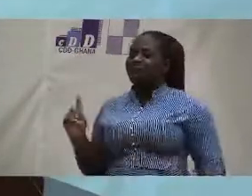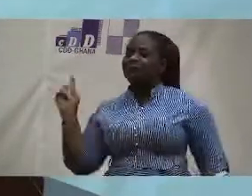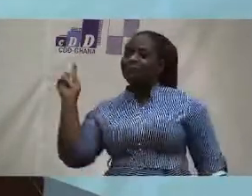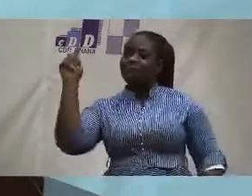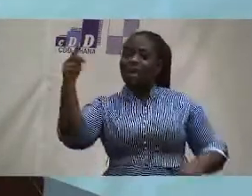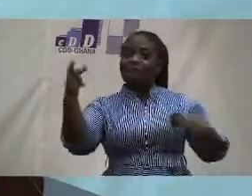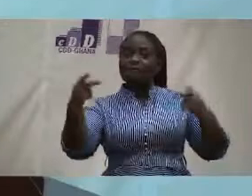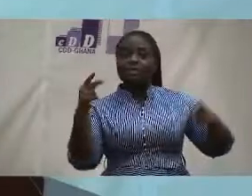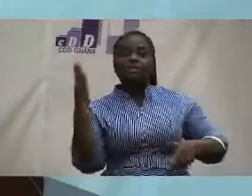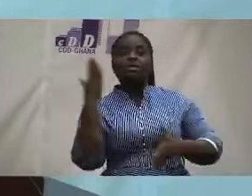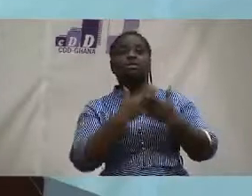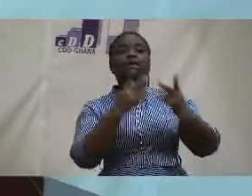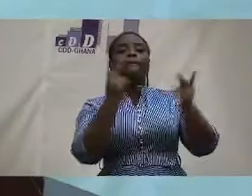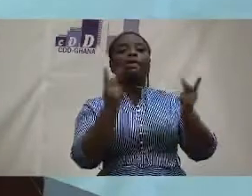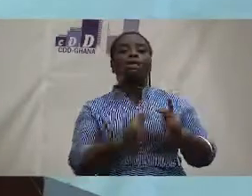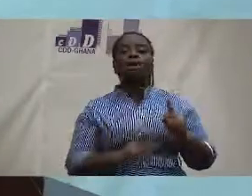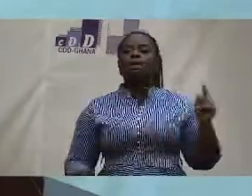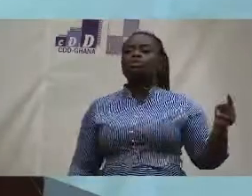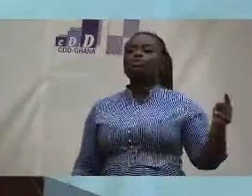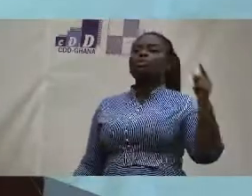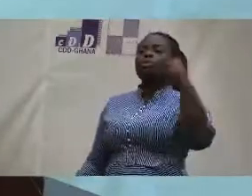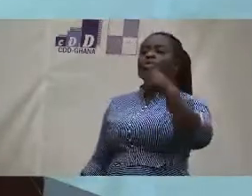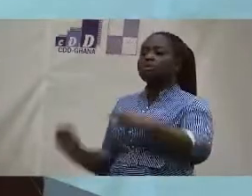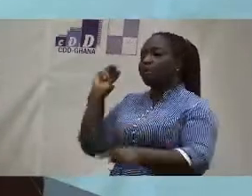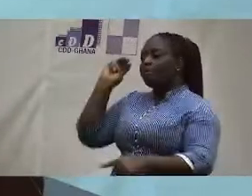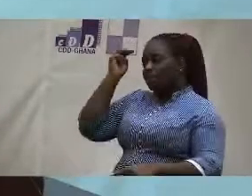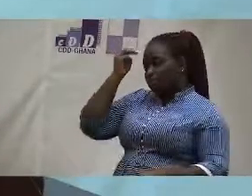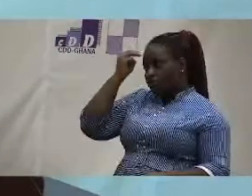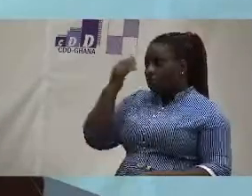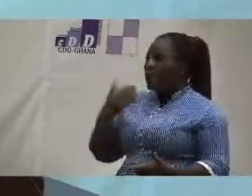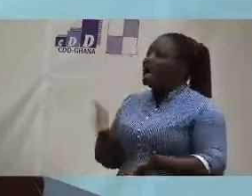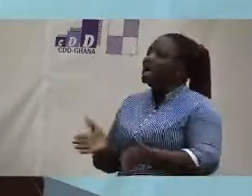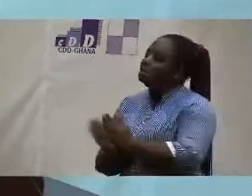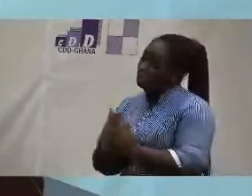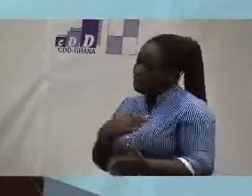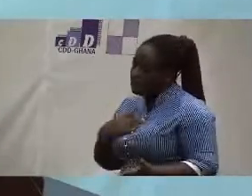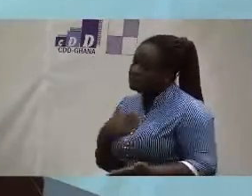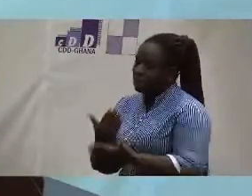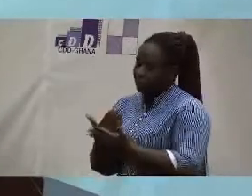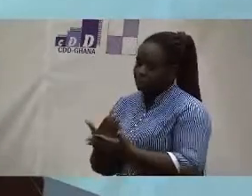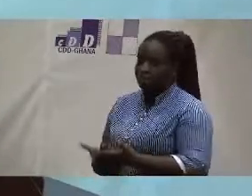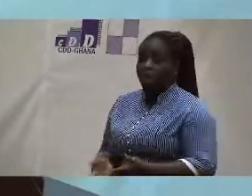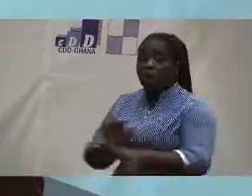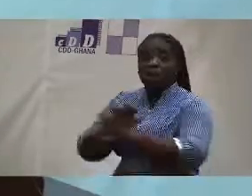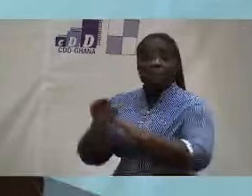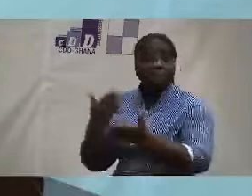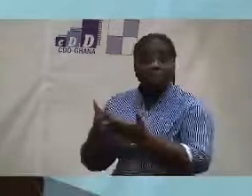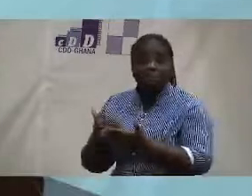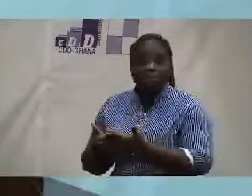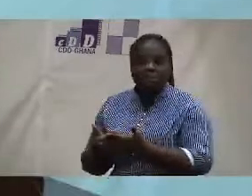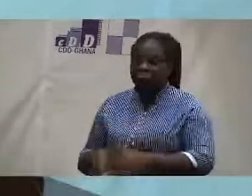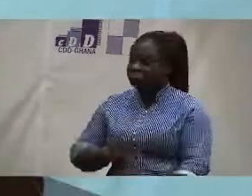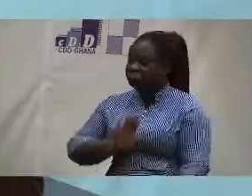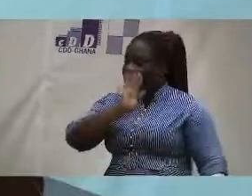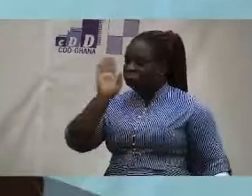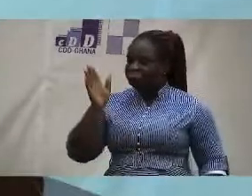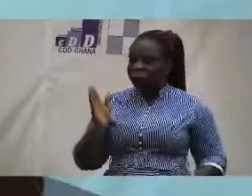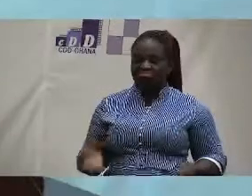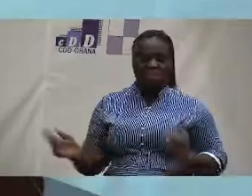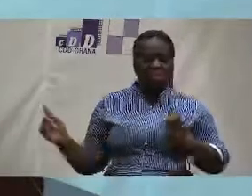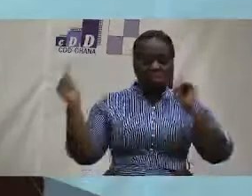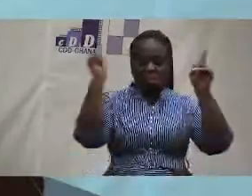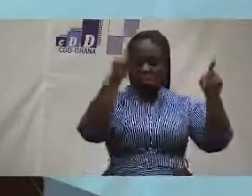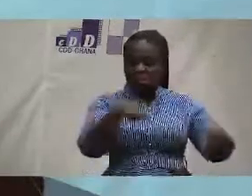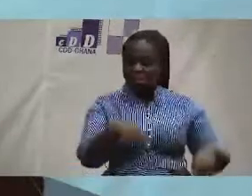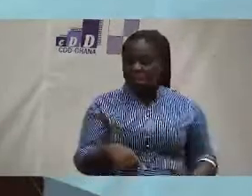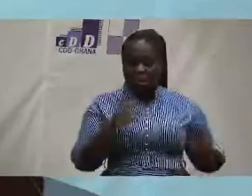some sites, we have to go to the military and take permission. Without that permission, you cannot get on the UN flight to go